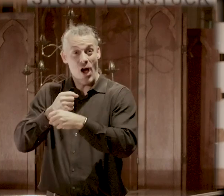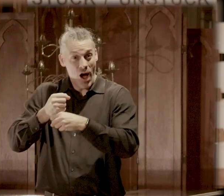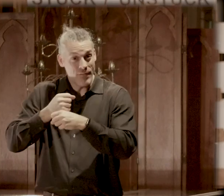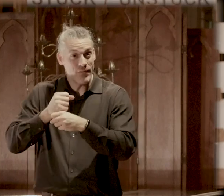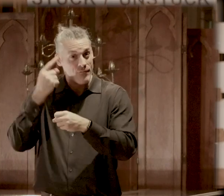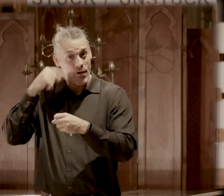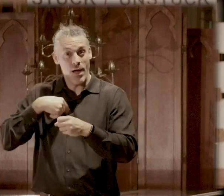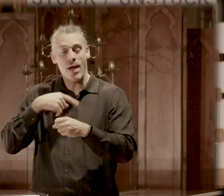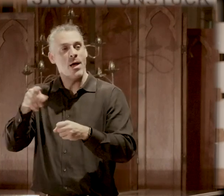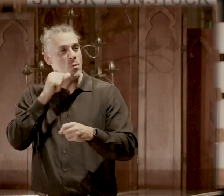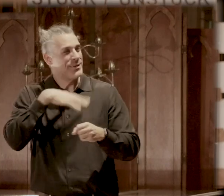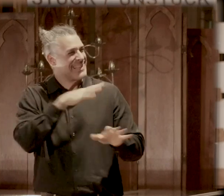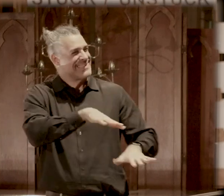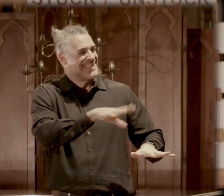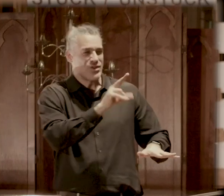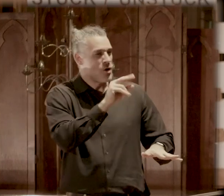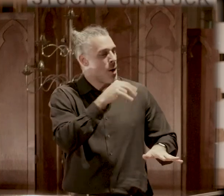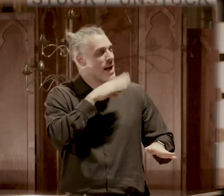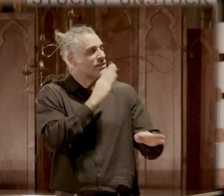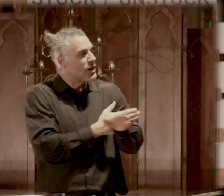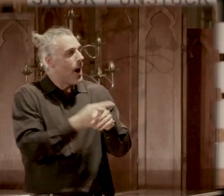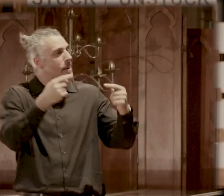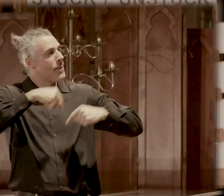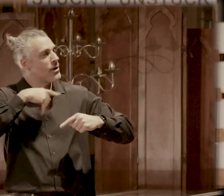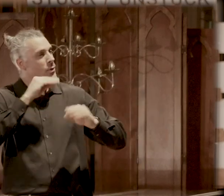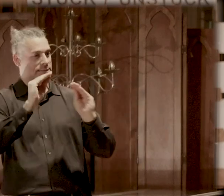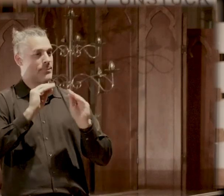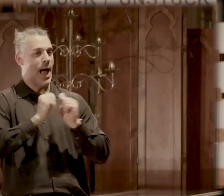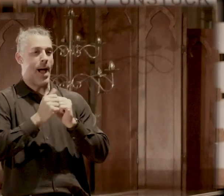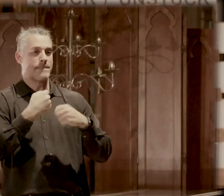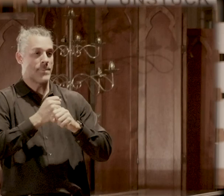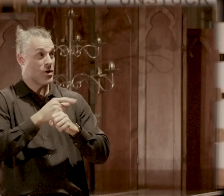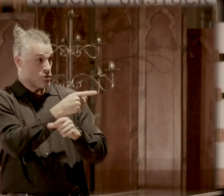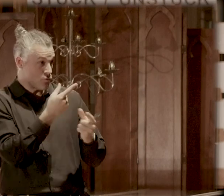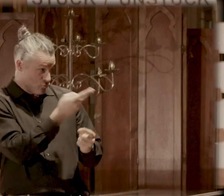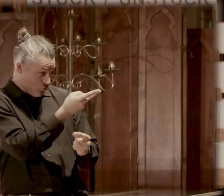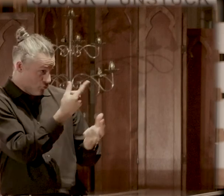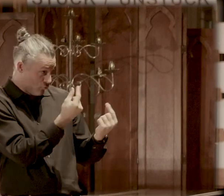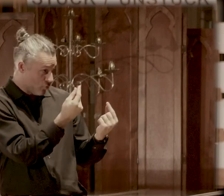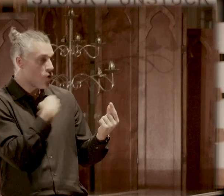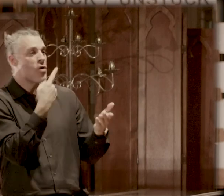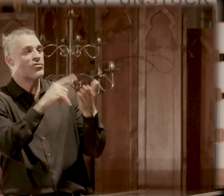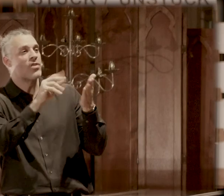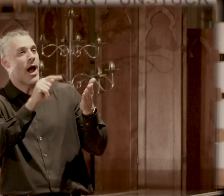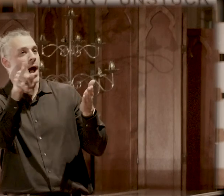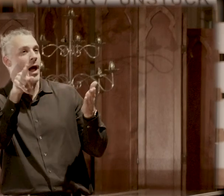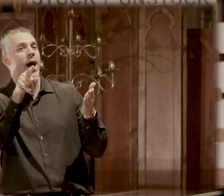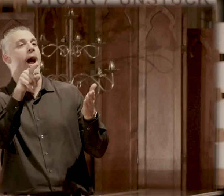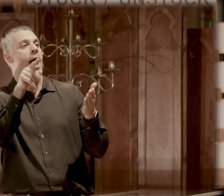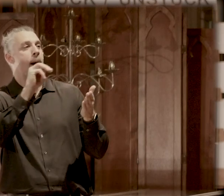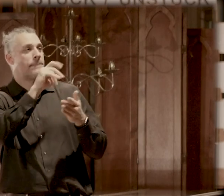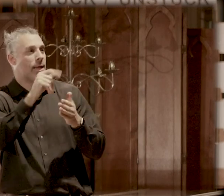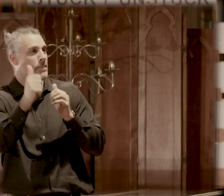us. And she said, no. My daughter, she's on her way and she's gonna teach me how to make it. What you two should do is go check out the